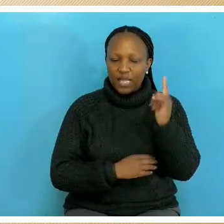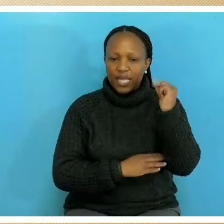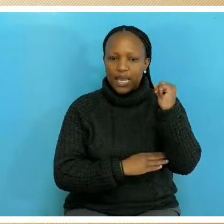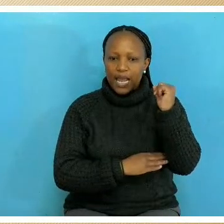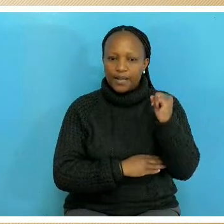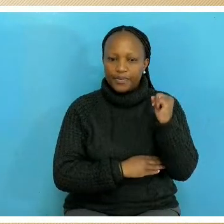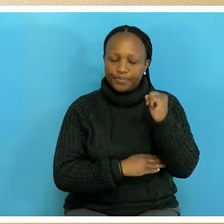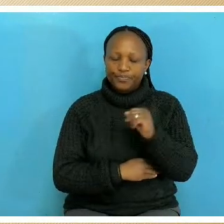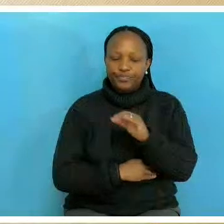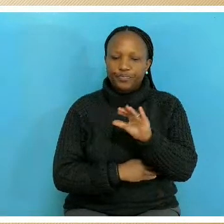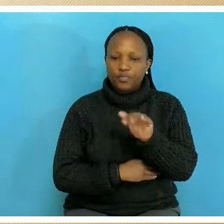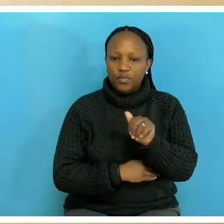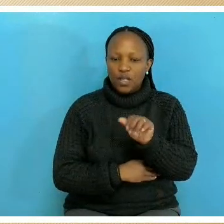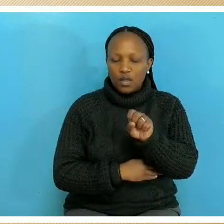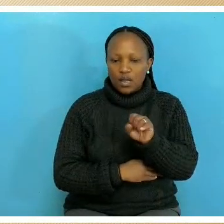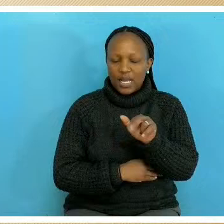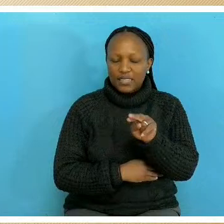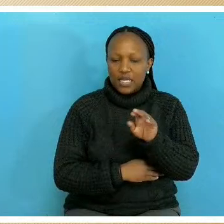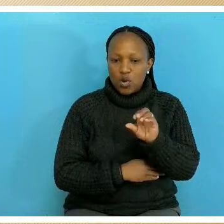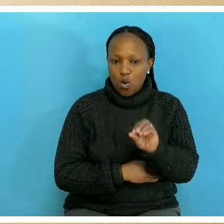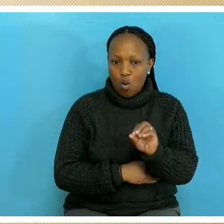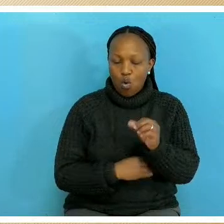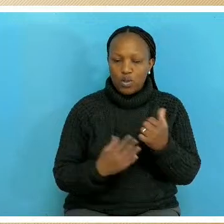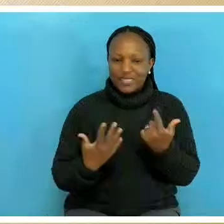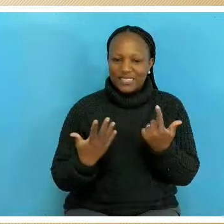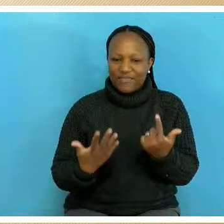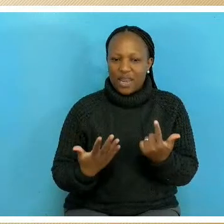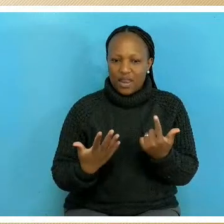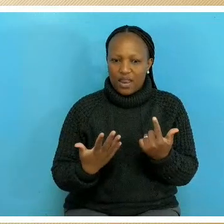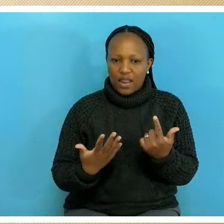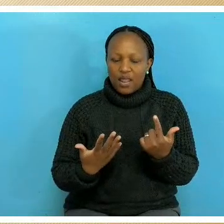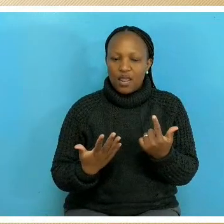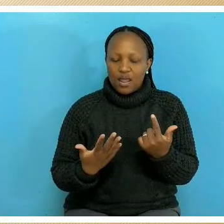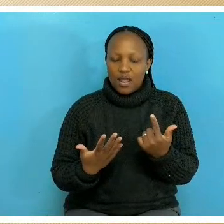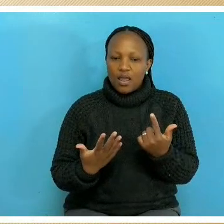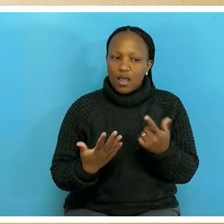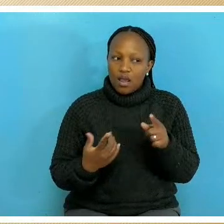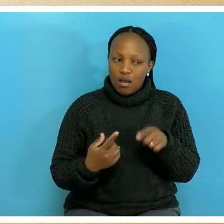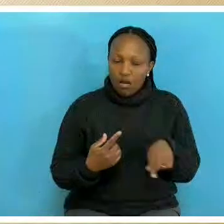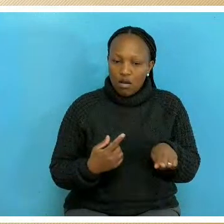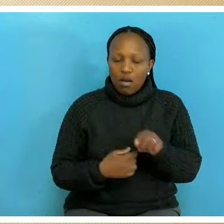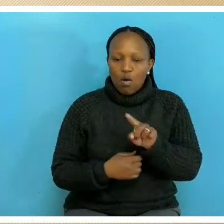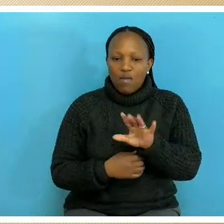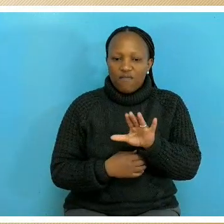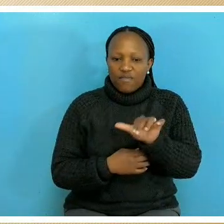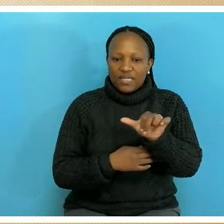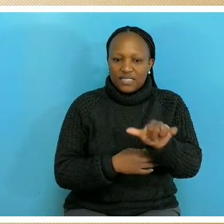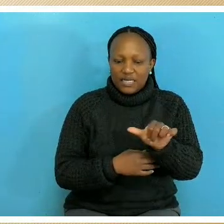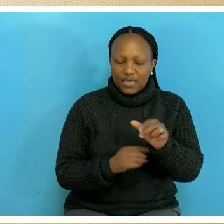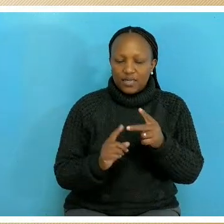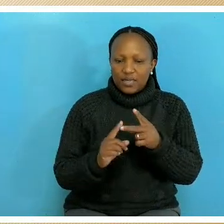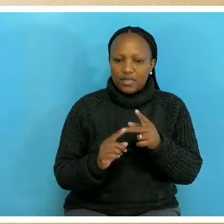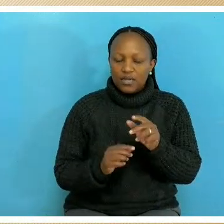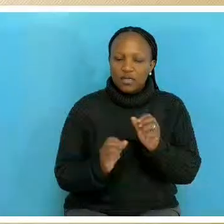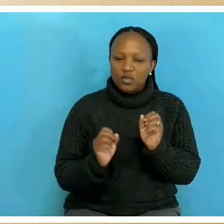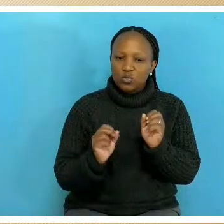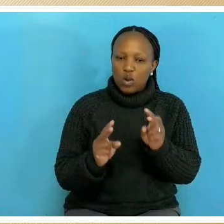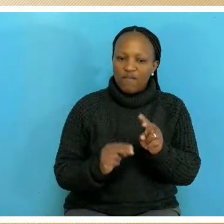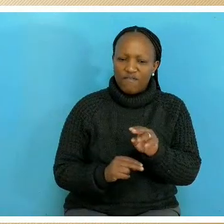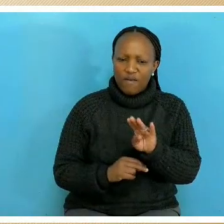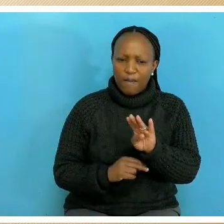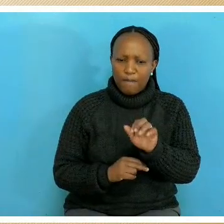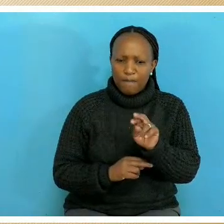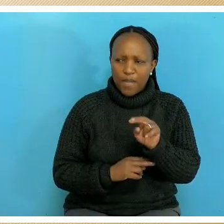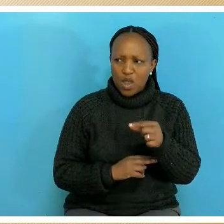we regulate. In Gauteng, 156 bookmakers, 12 bingos, and we also